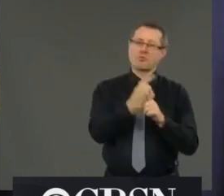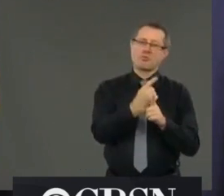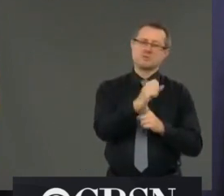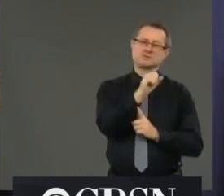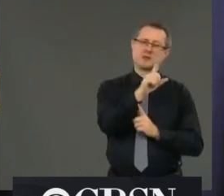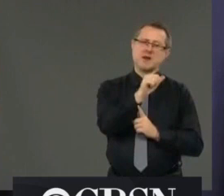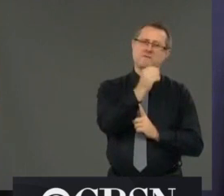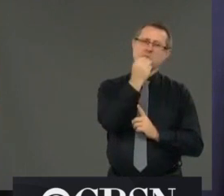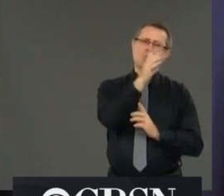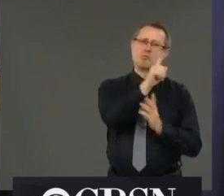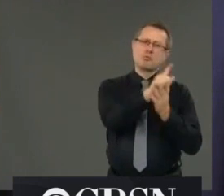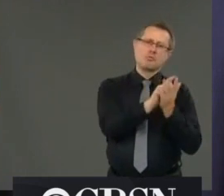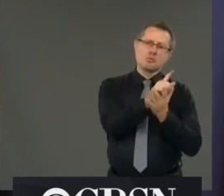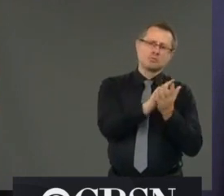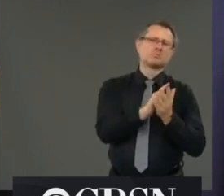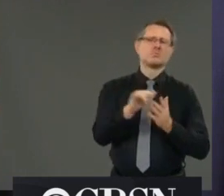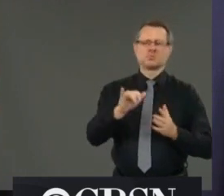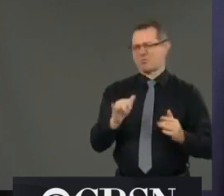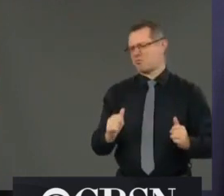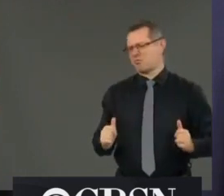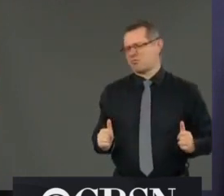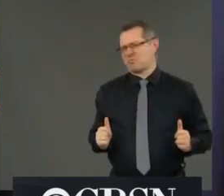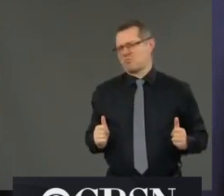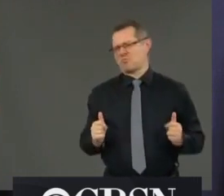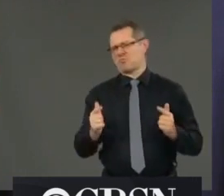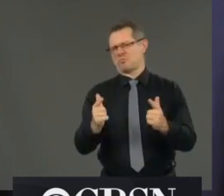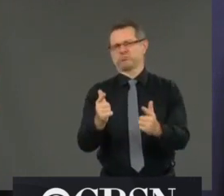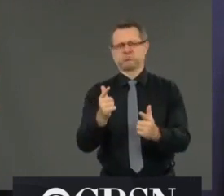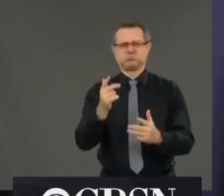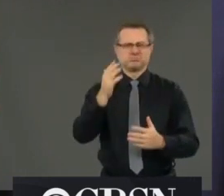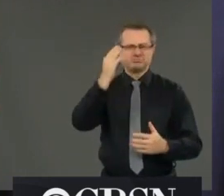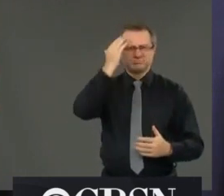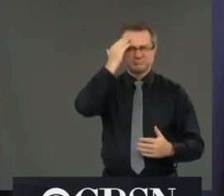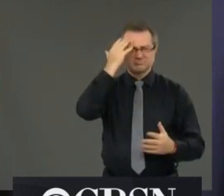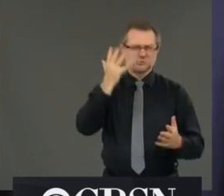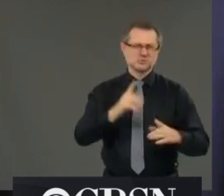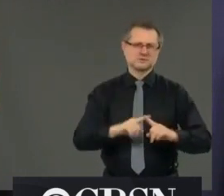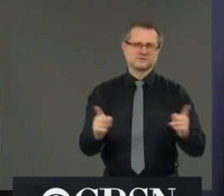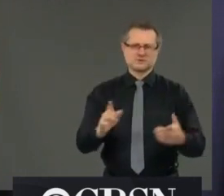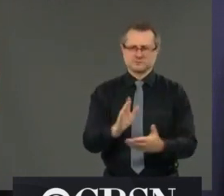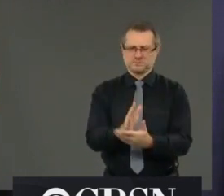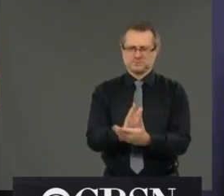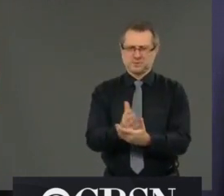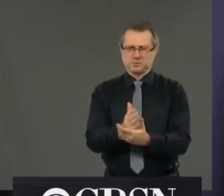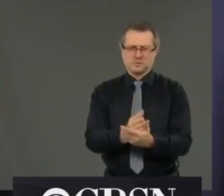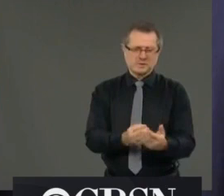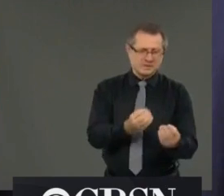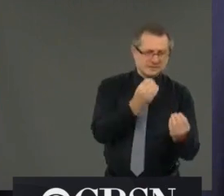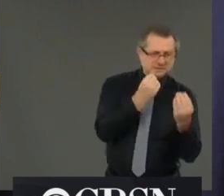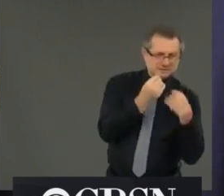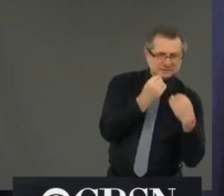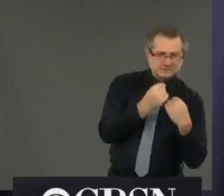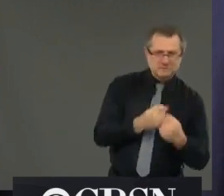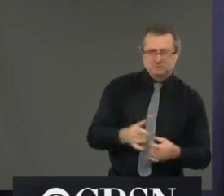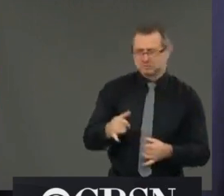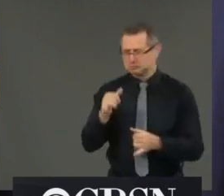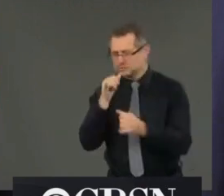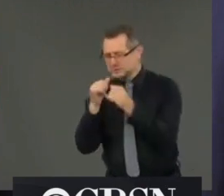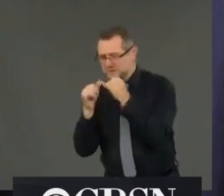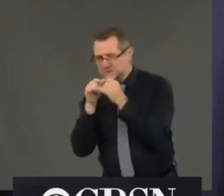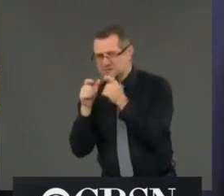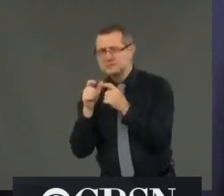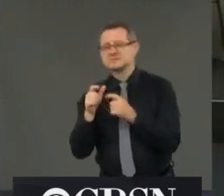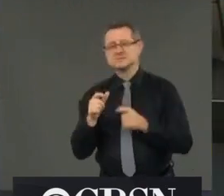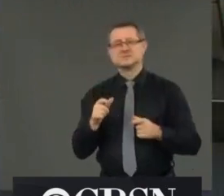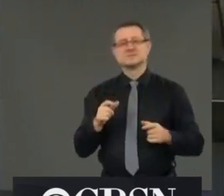knew what the difference between dining and drinking, right? It's a fundamental difference. Who didn't ask